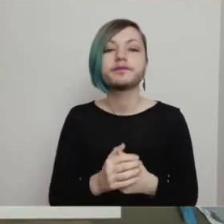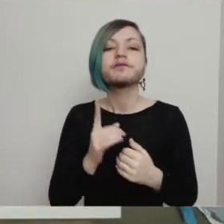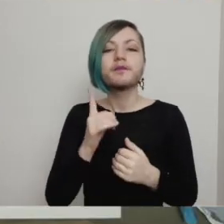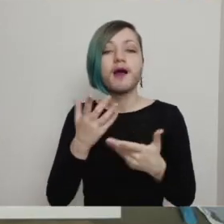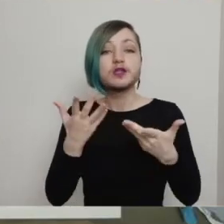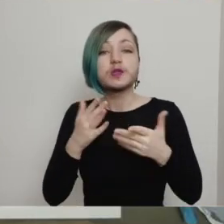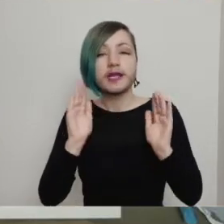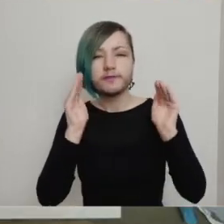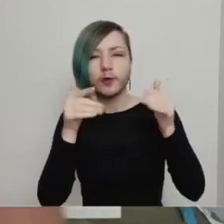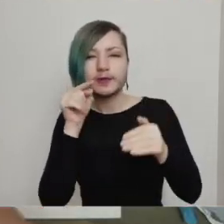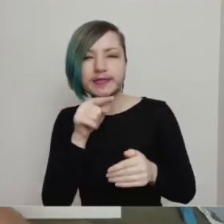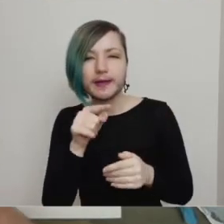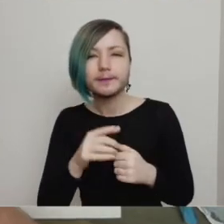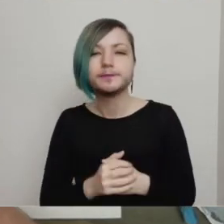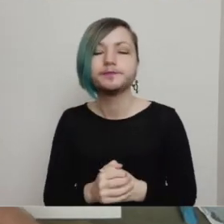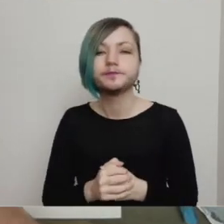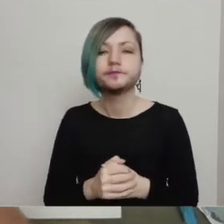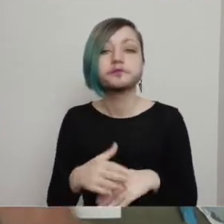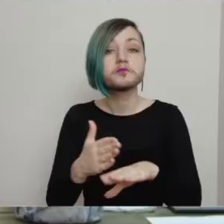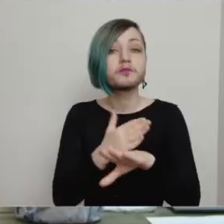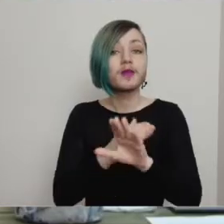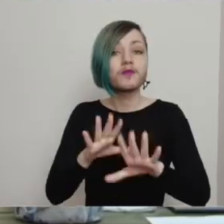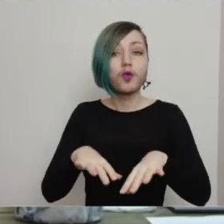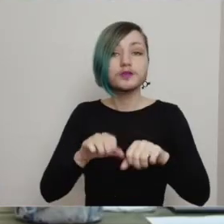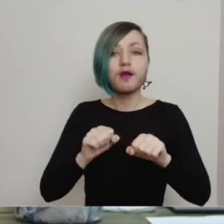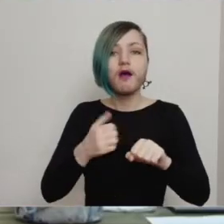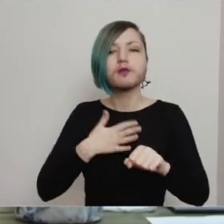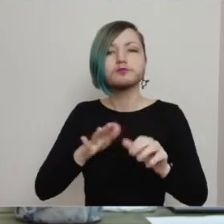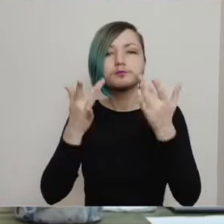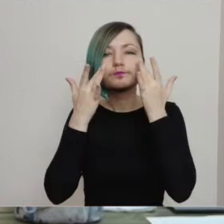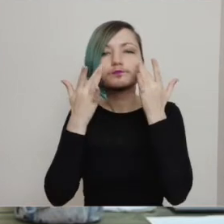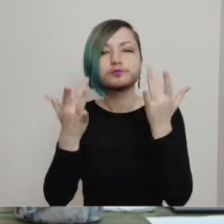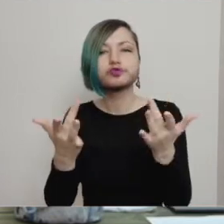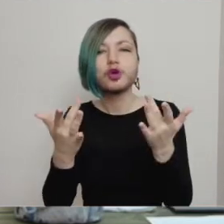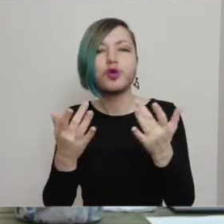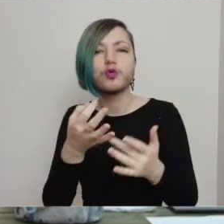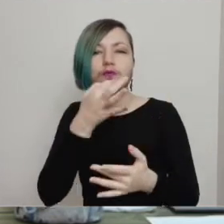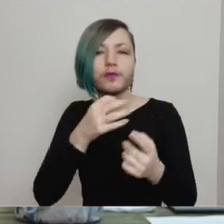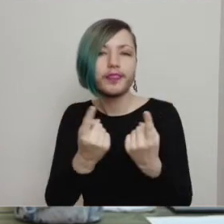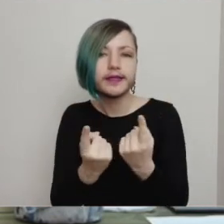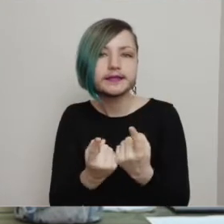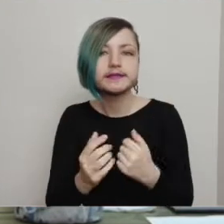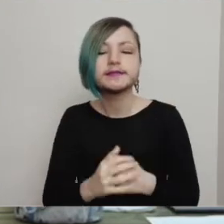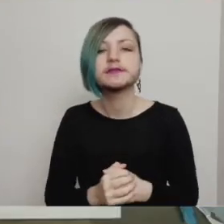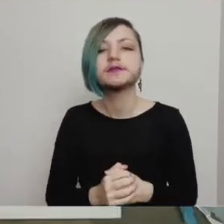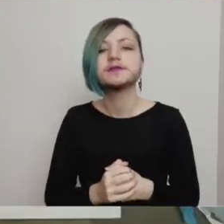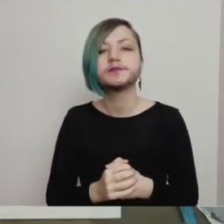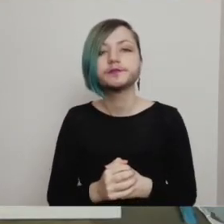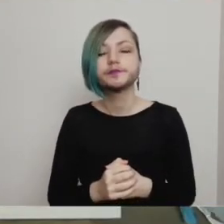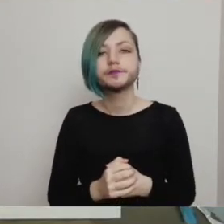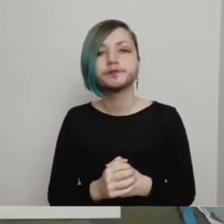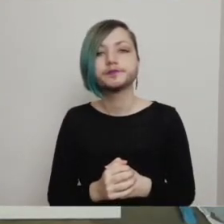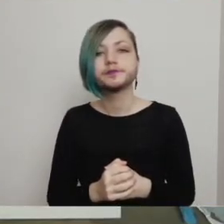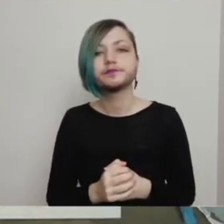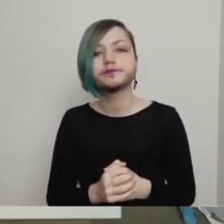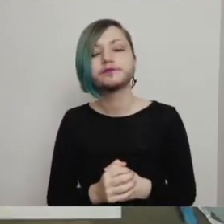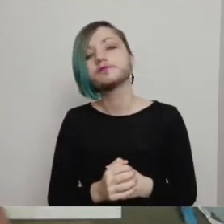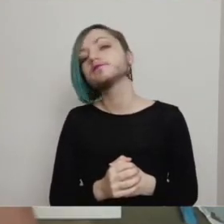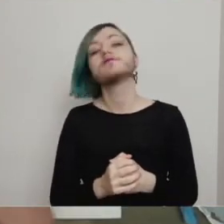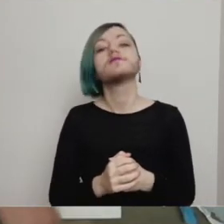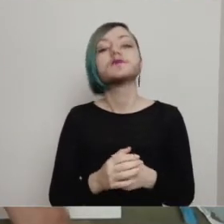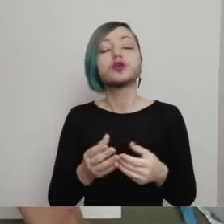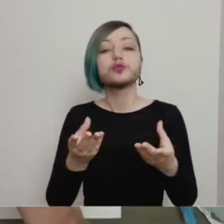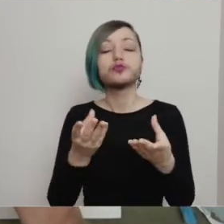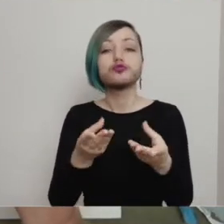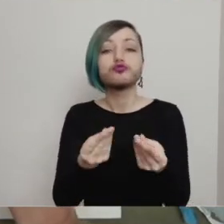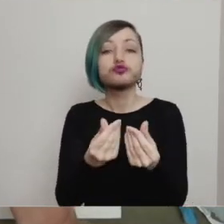one today. But before we get started on that, I just want to show you a couple of things, a couple of images. In this source pack, which you